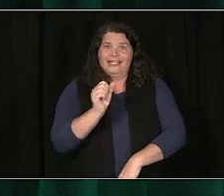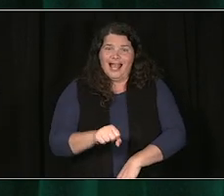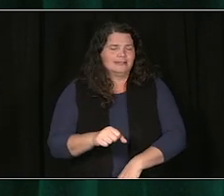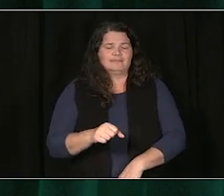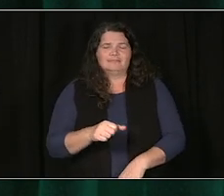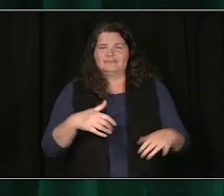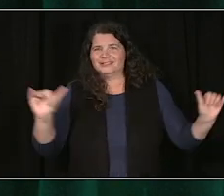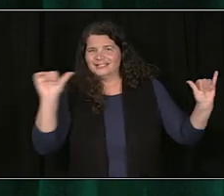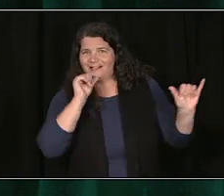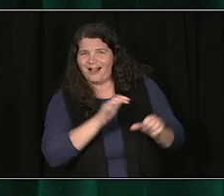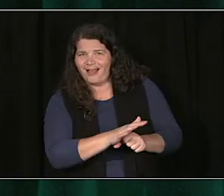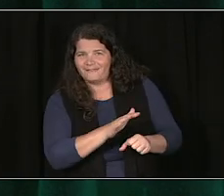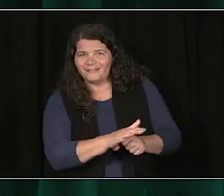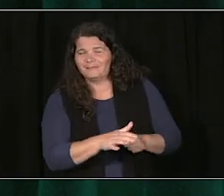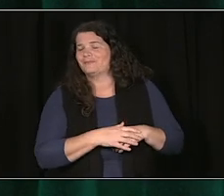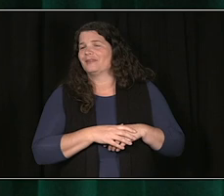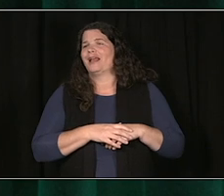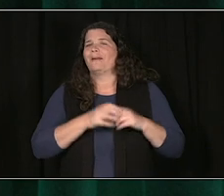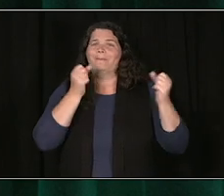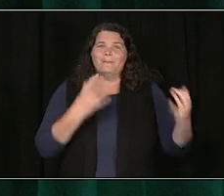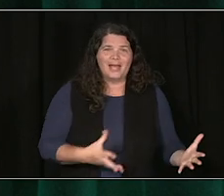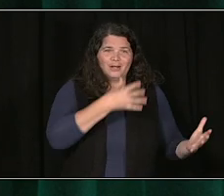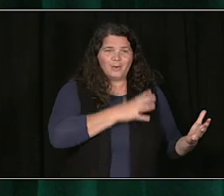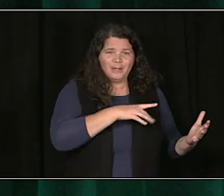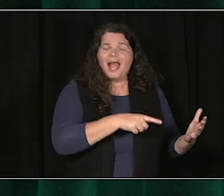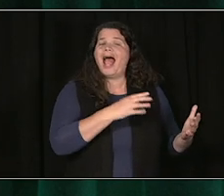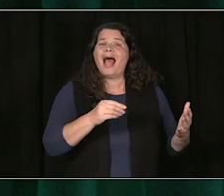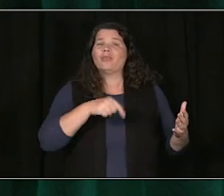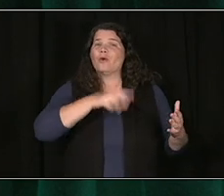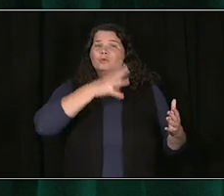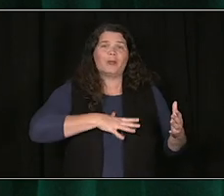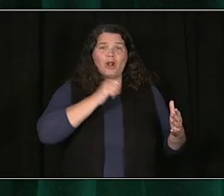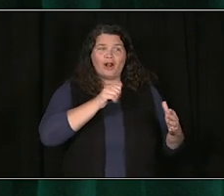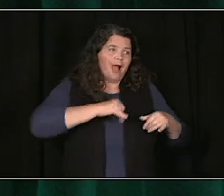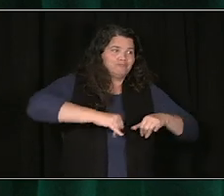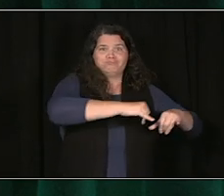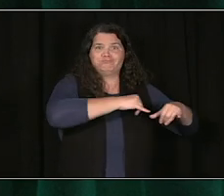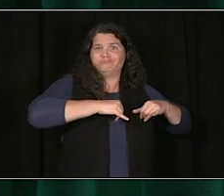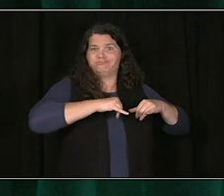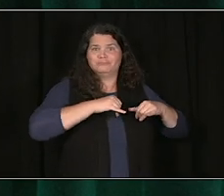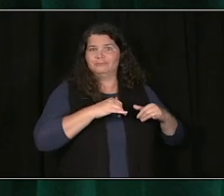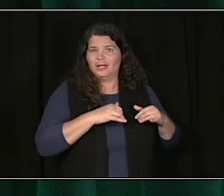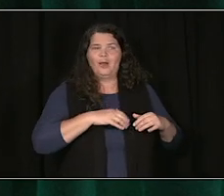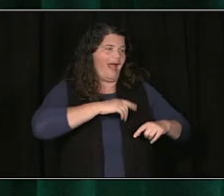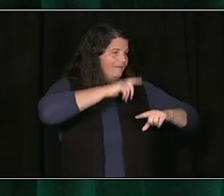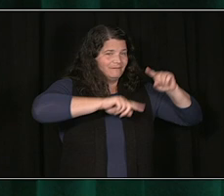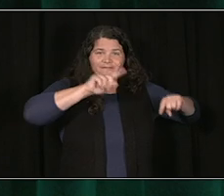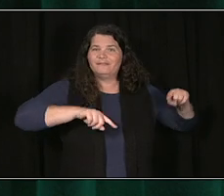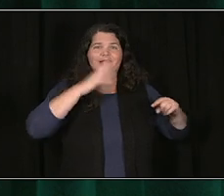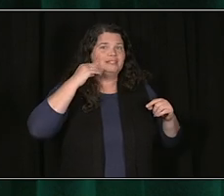numbers. We are not monolithic. As you say, we range in our experiences as well as our political